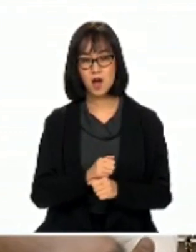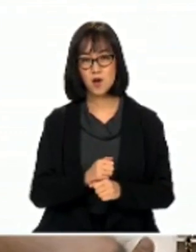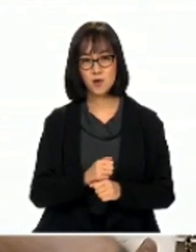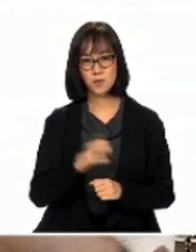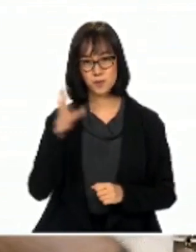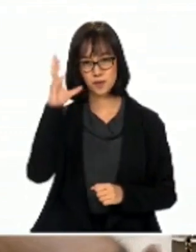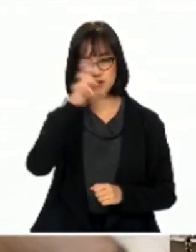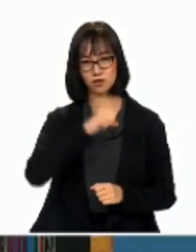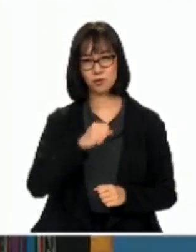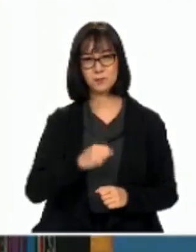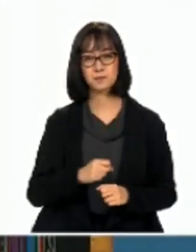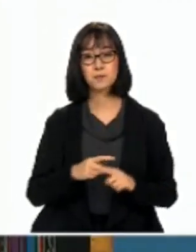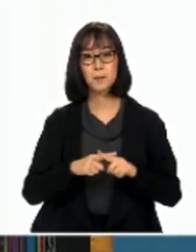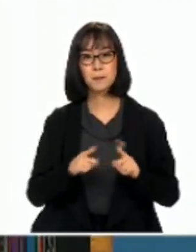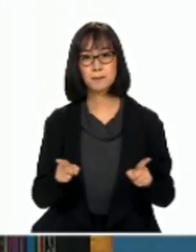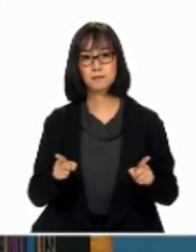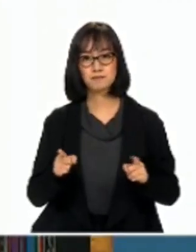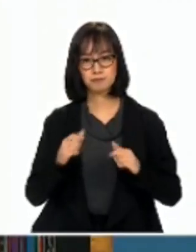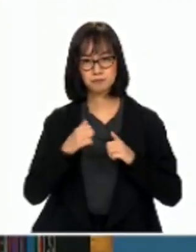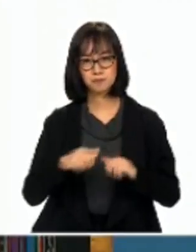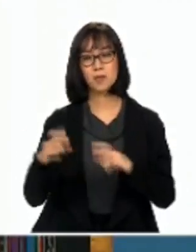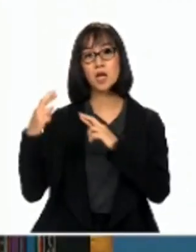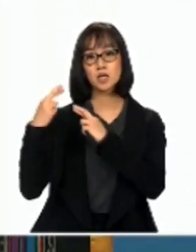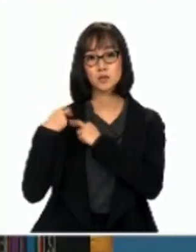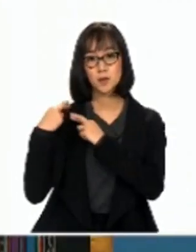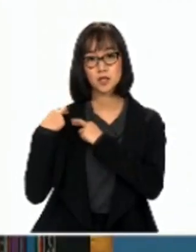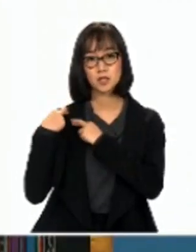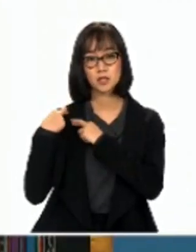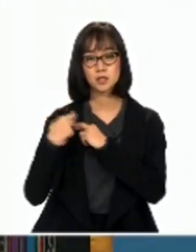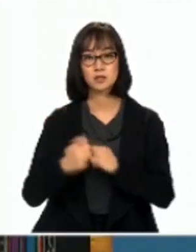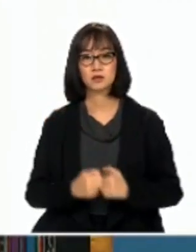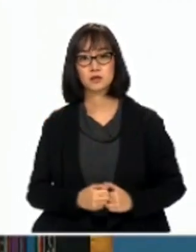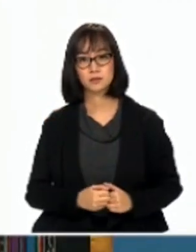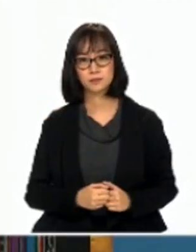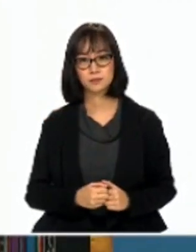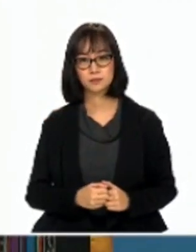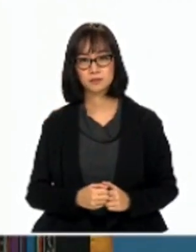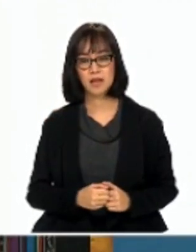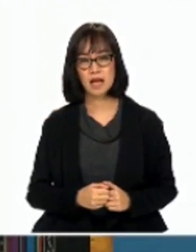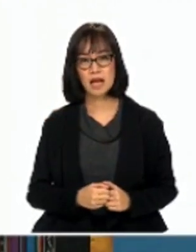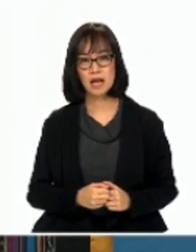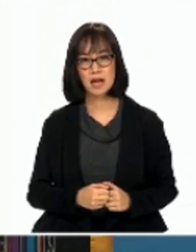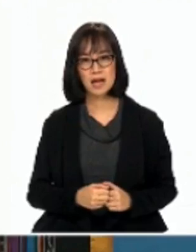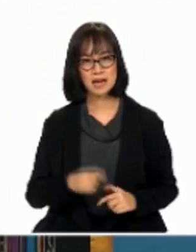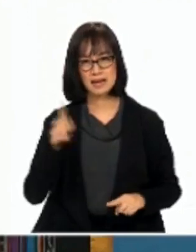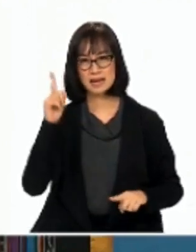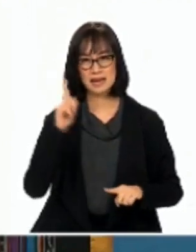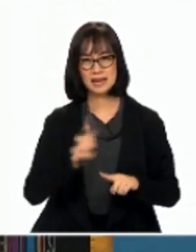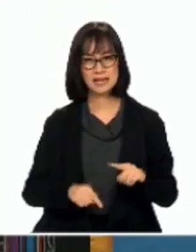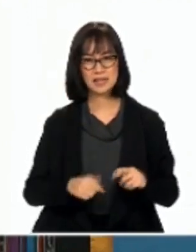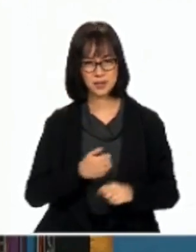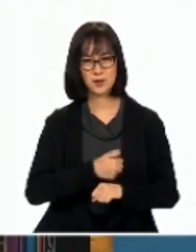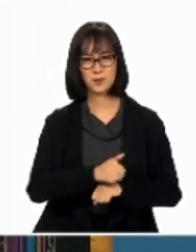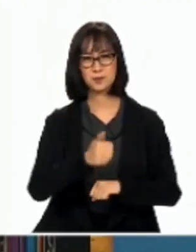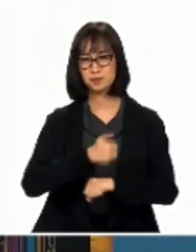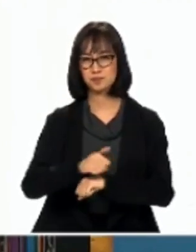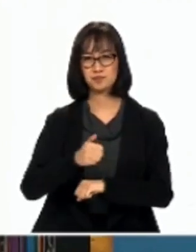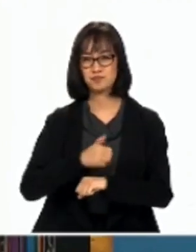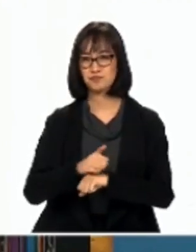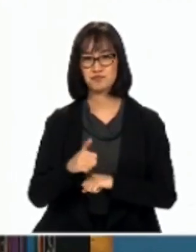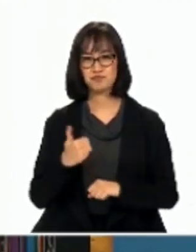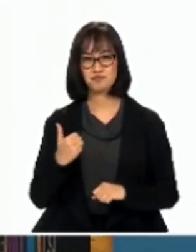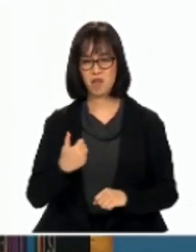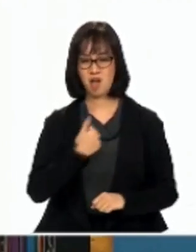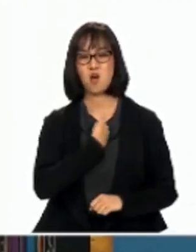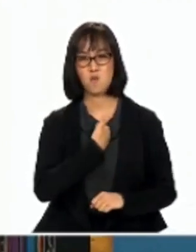that. As president, I cannot pass it. The blame to anybody. So it's on me. Though we cannot